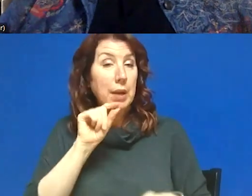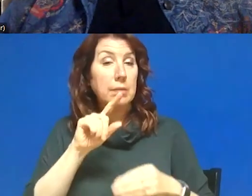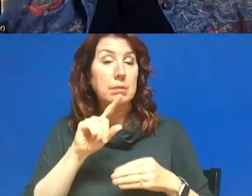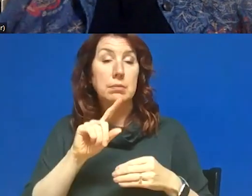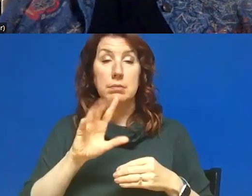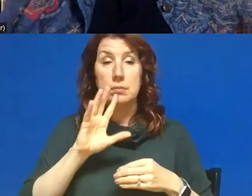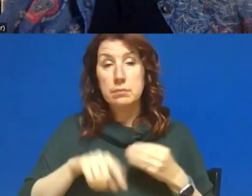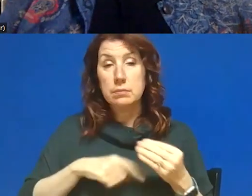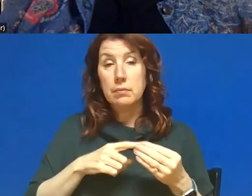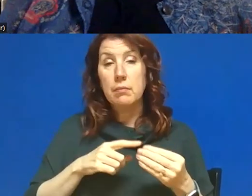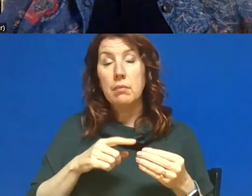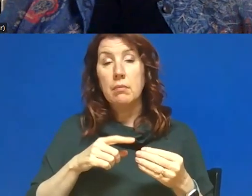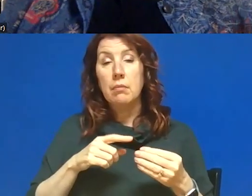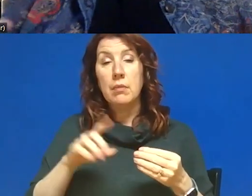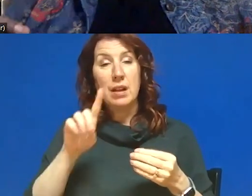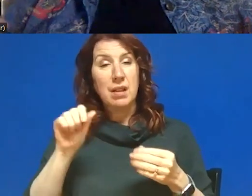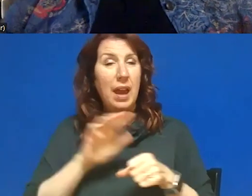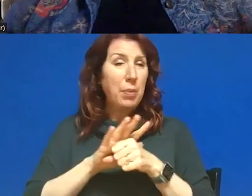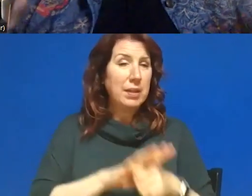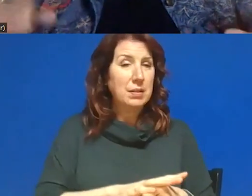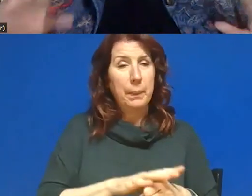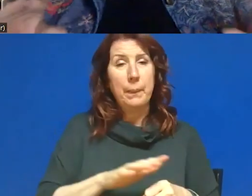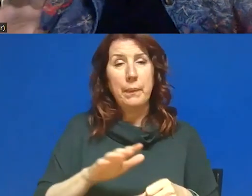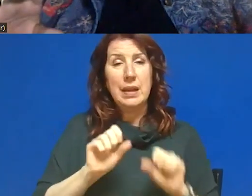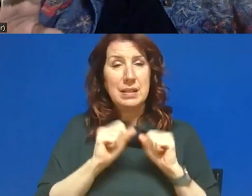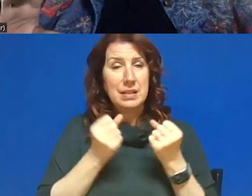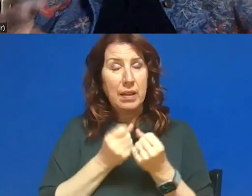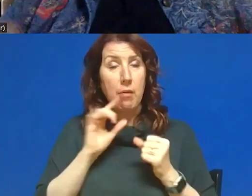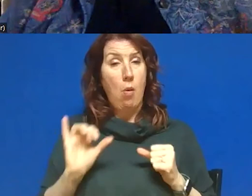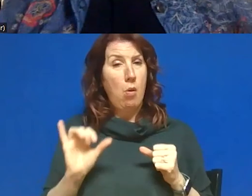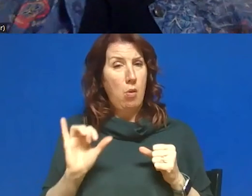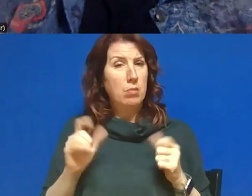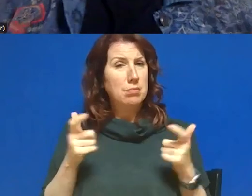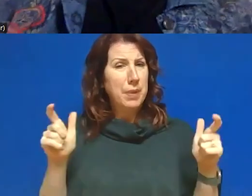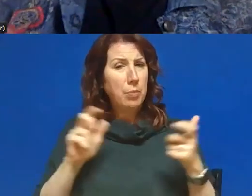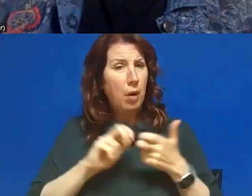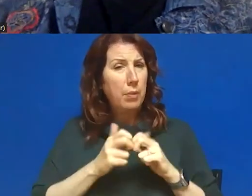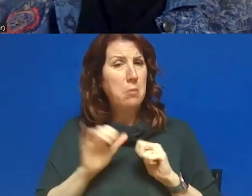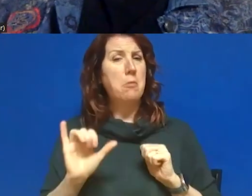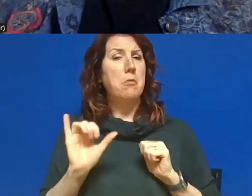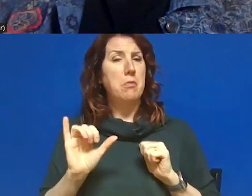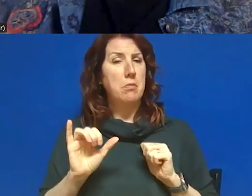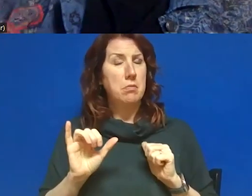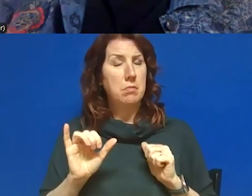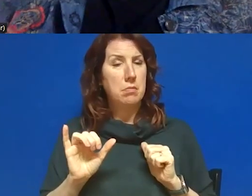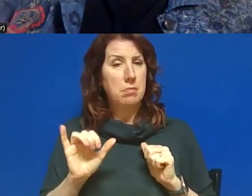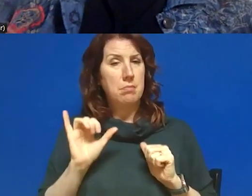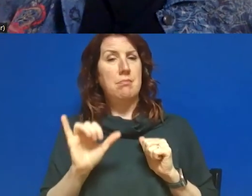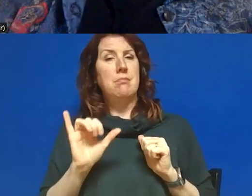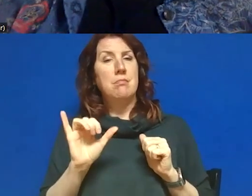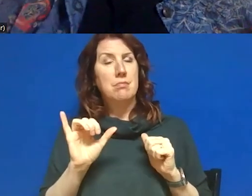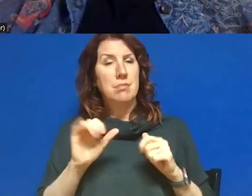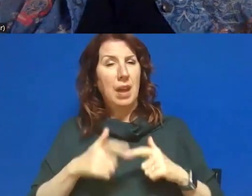talking about ableism in society, they're like, oh, this is a bigger problem than I thought it was. And it makes them take a